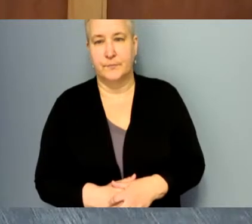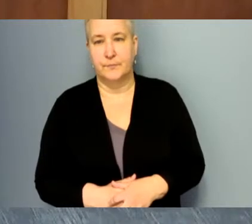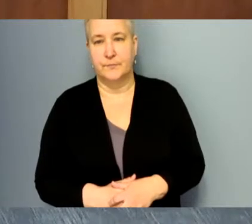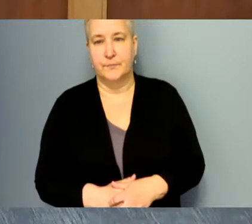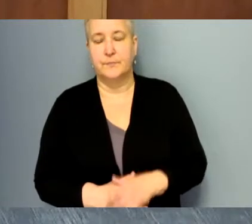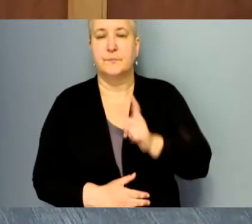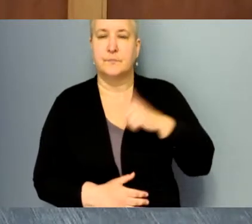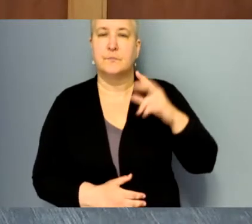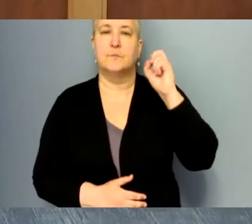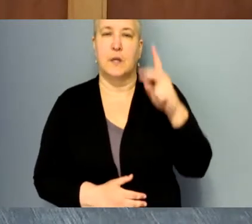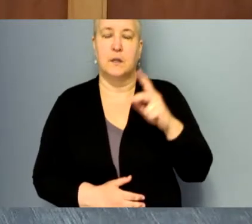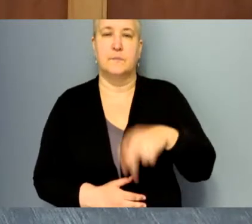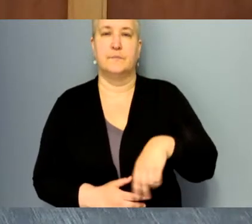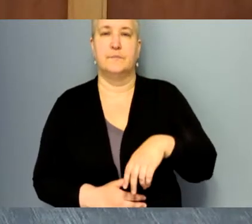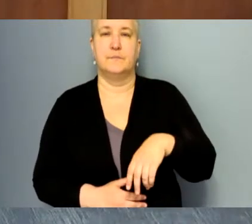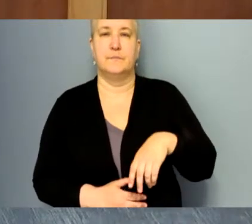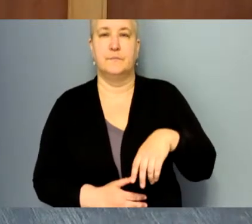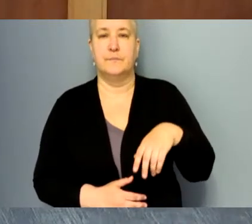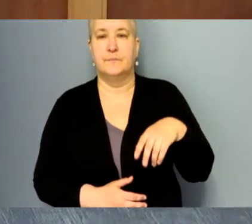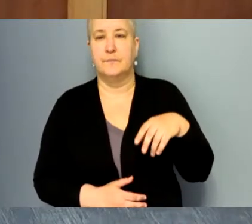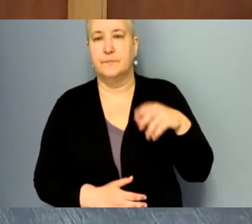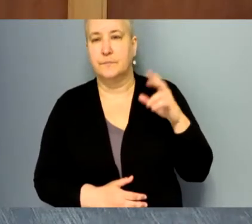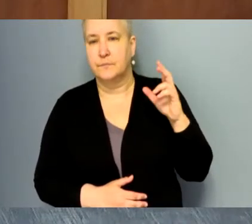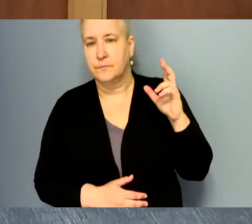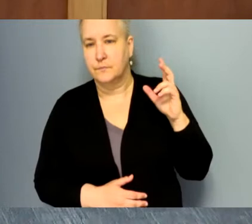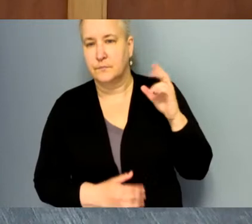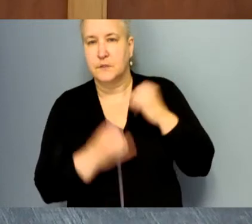Okay, Kuhn Lee.